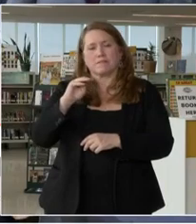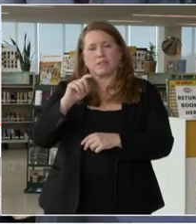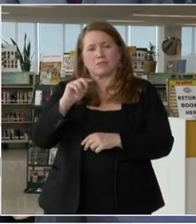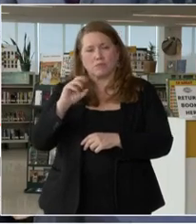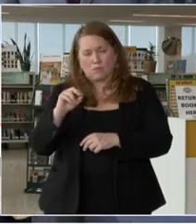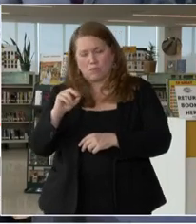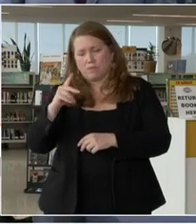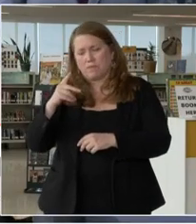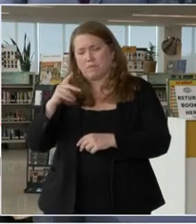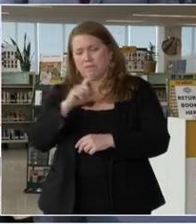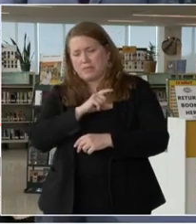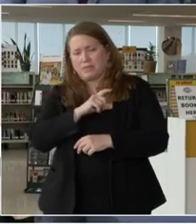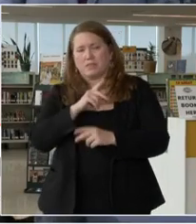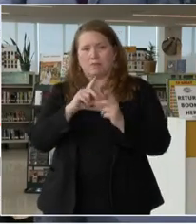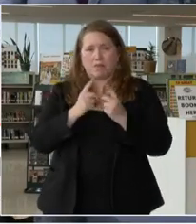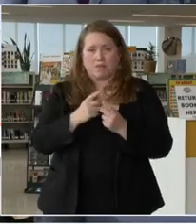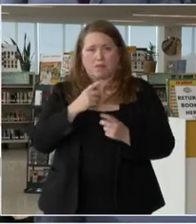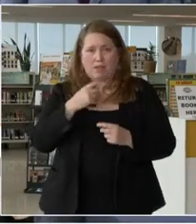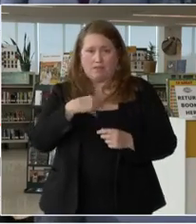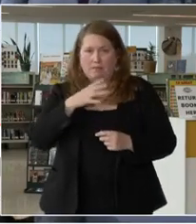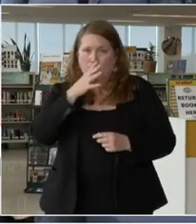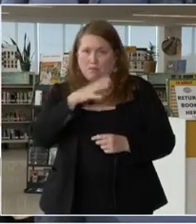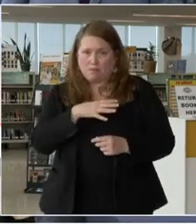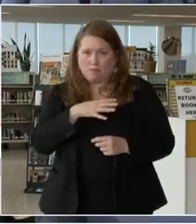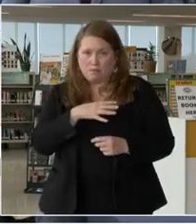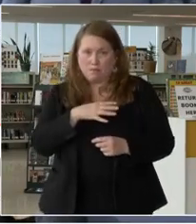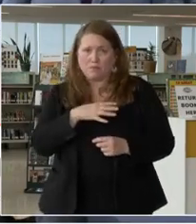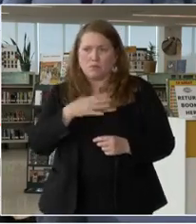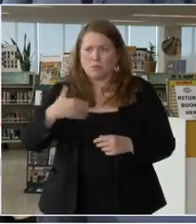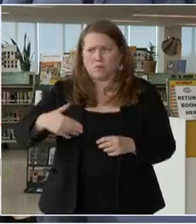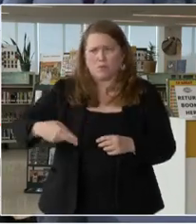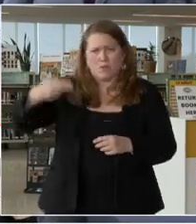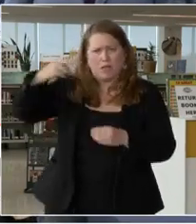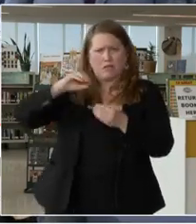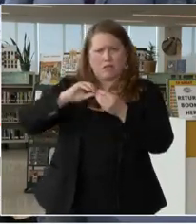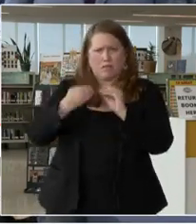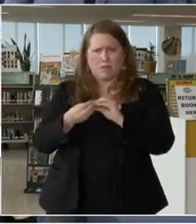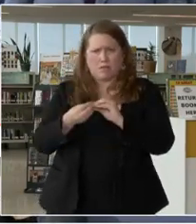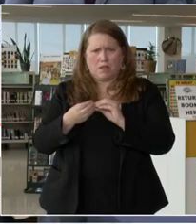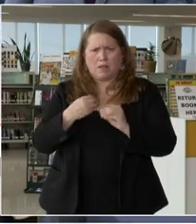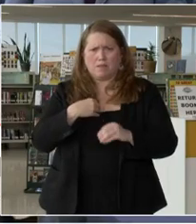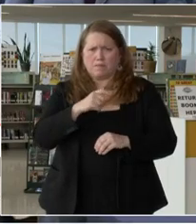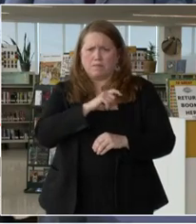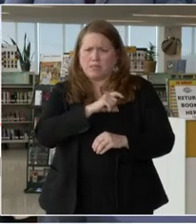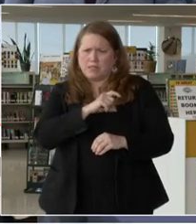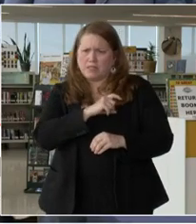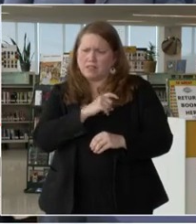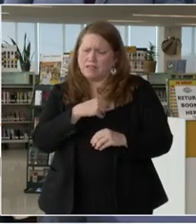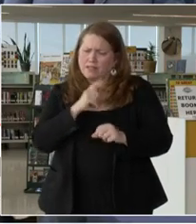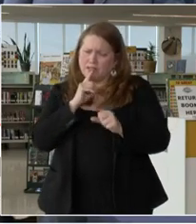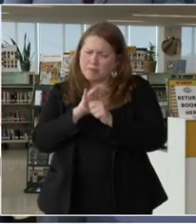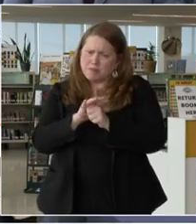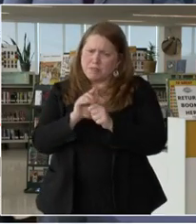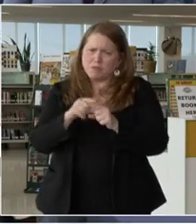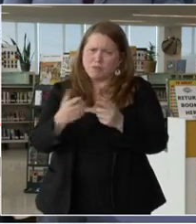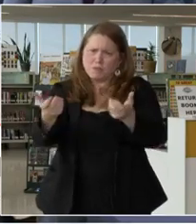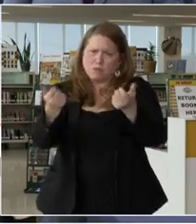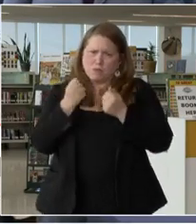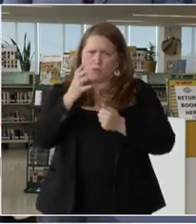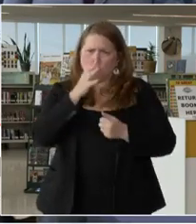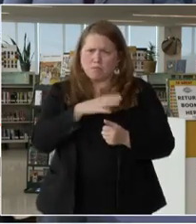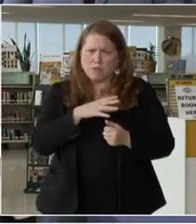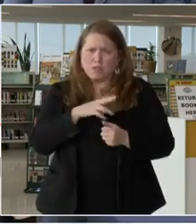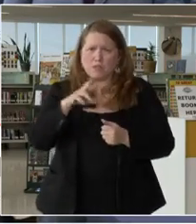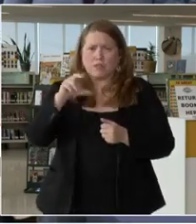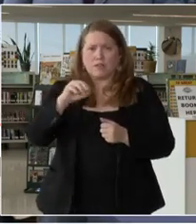females. That is high in the law enforcement world. We have a commitment in the Metropolitan Police Department to be at 30% by the year